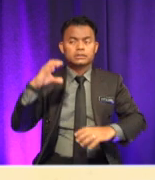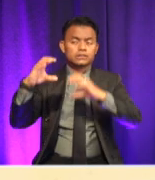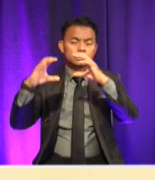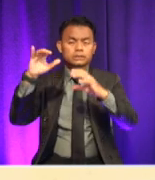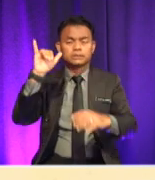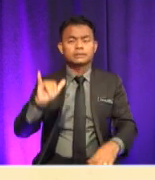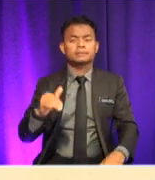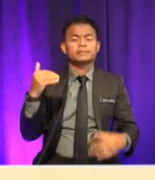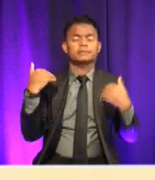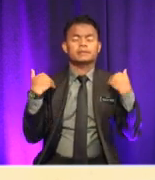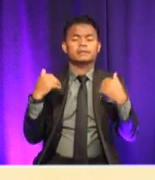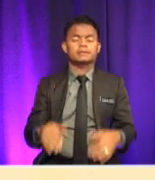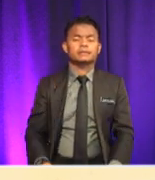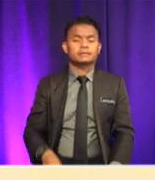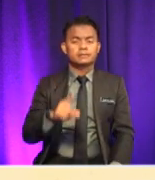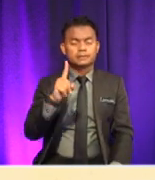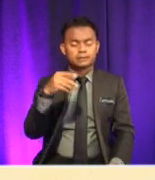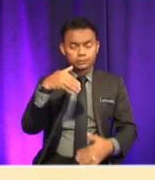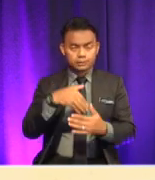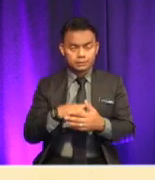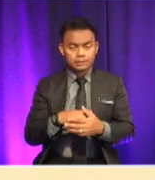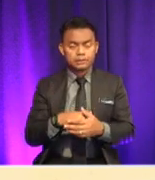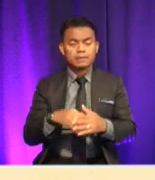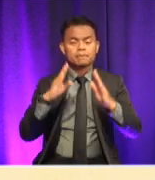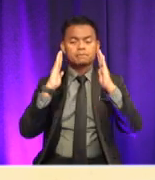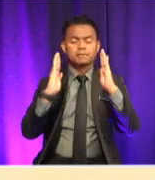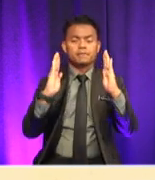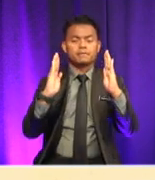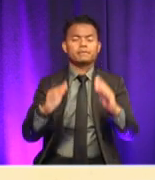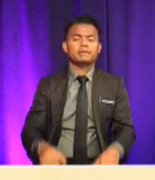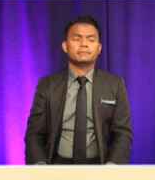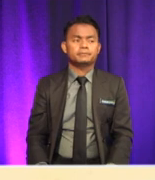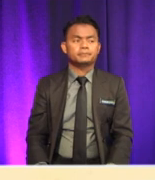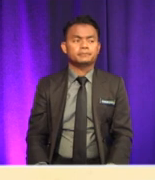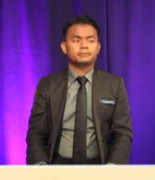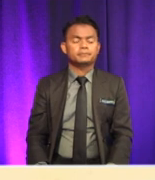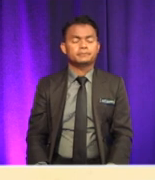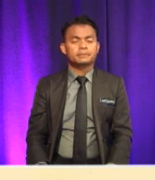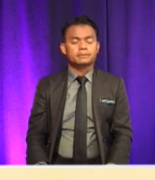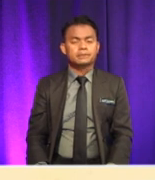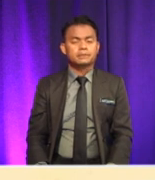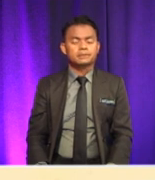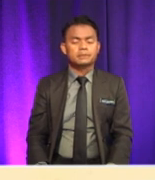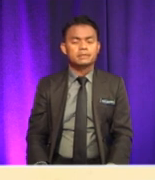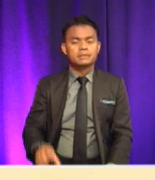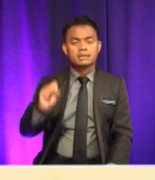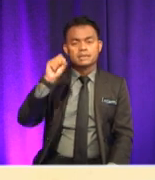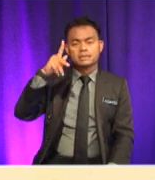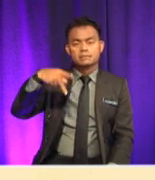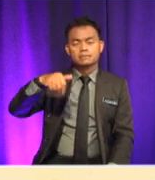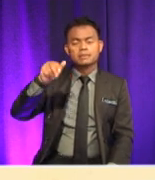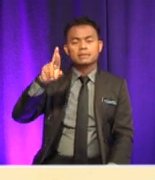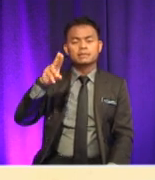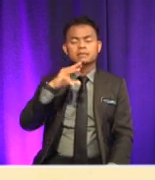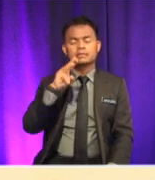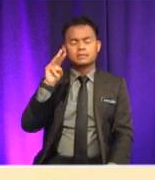remember. One is on bravery. She is a brave little sparrow, okay? Because she was able